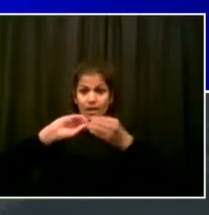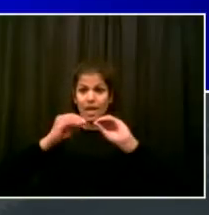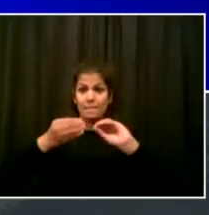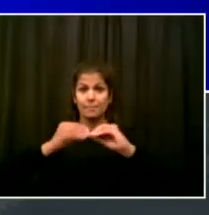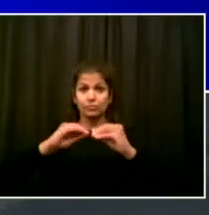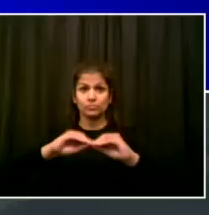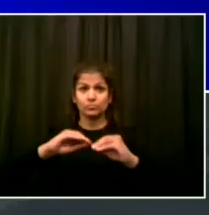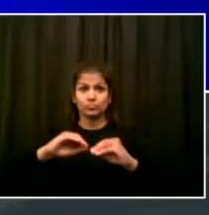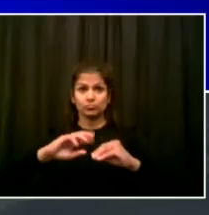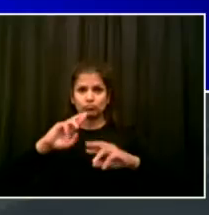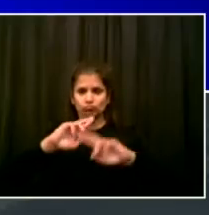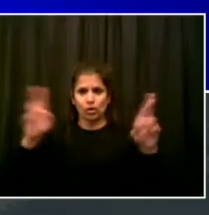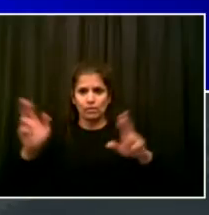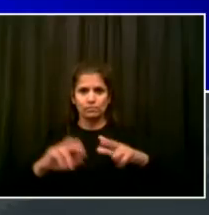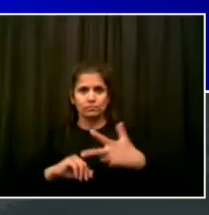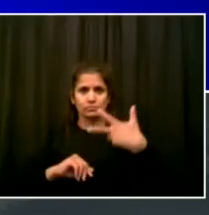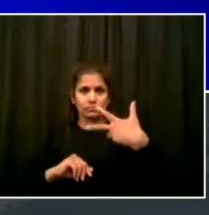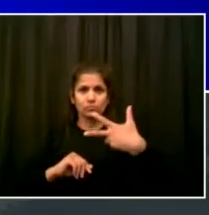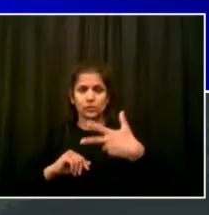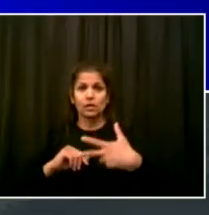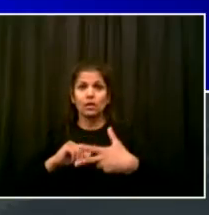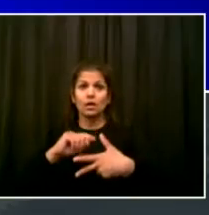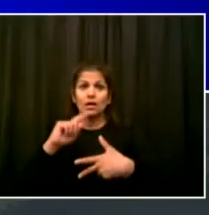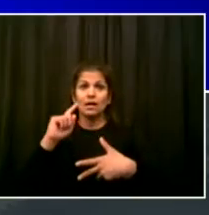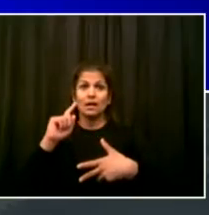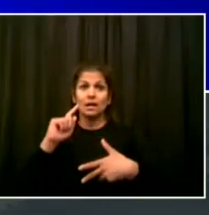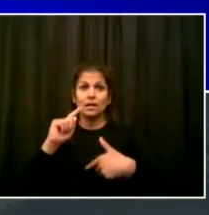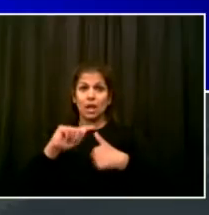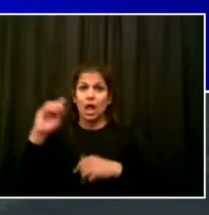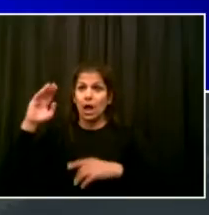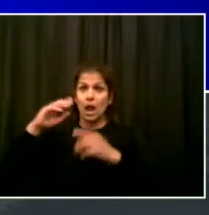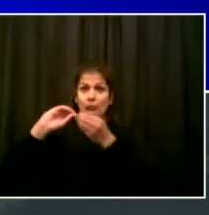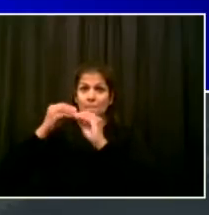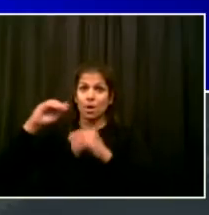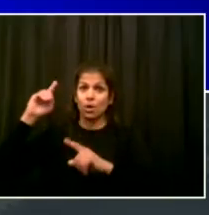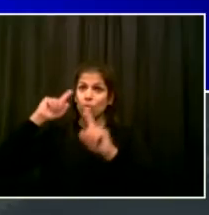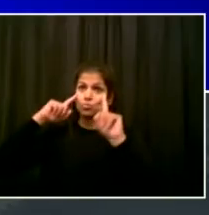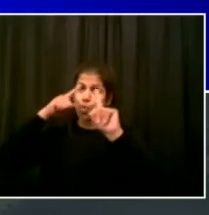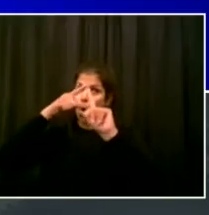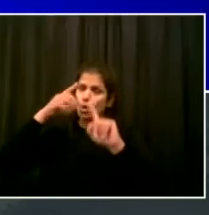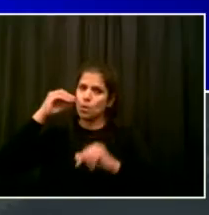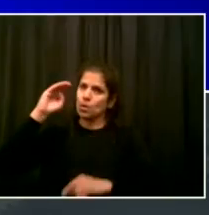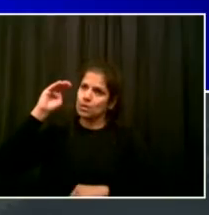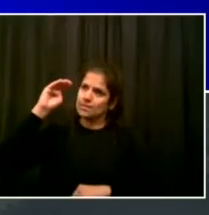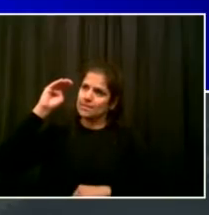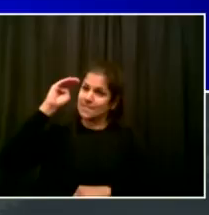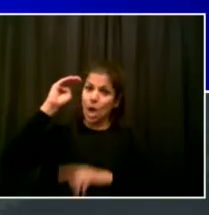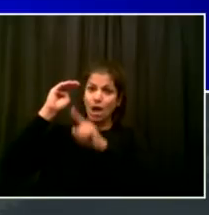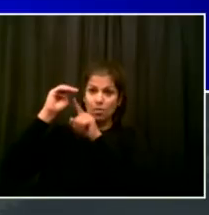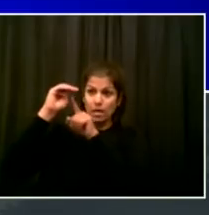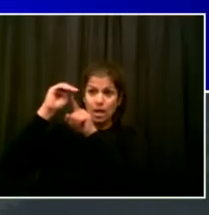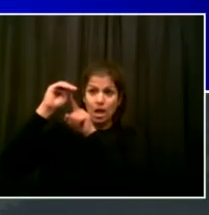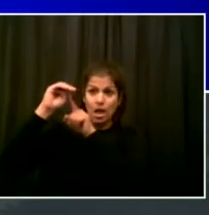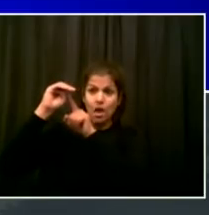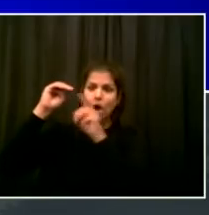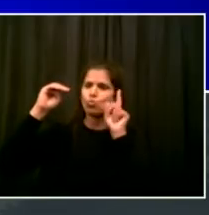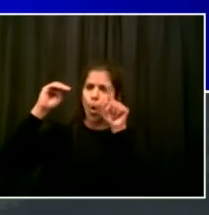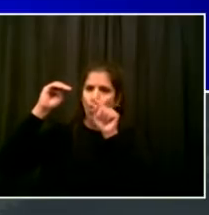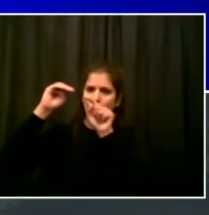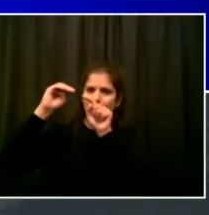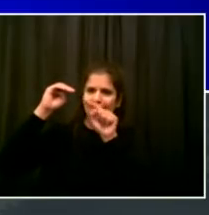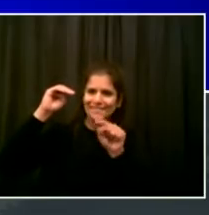health department, health and hospitals, our whole team. And every day, of course, the health department has put out these statistics.